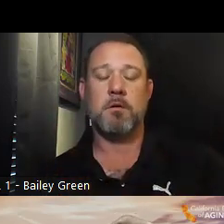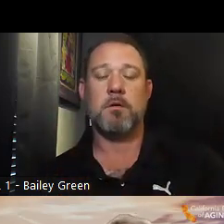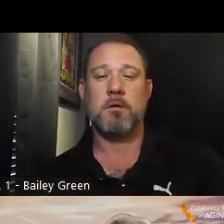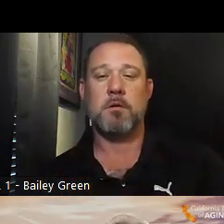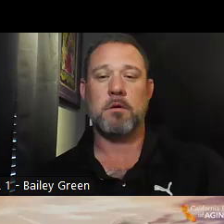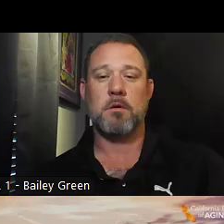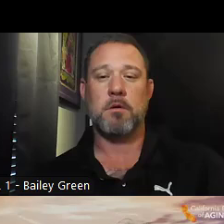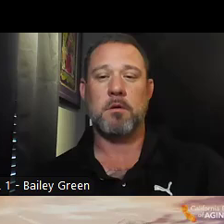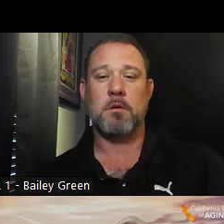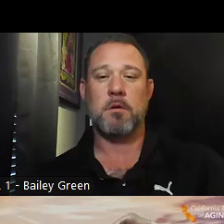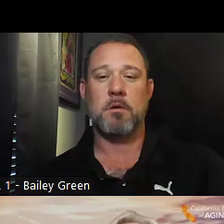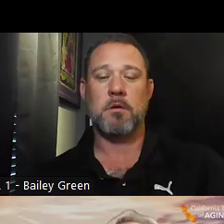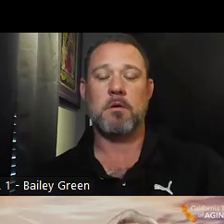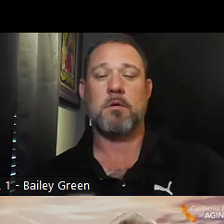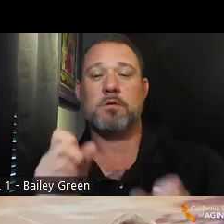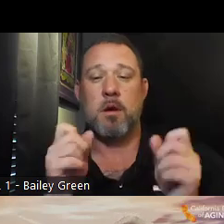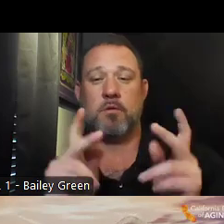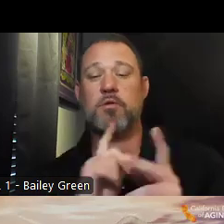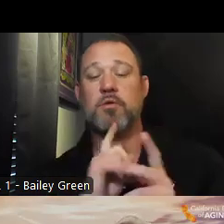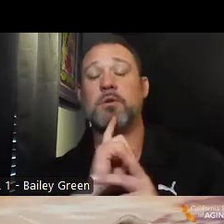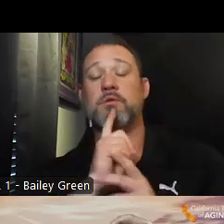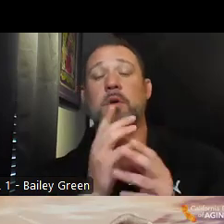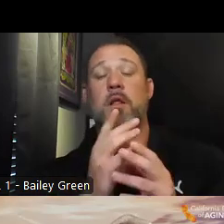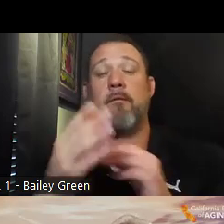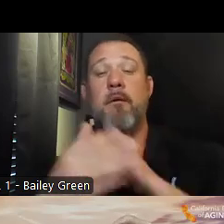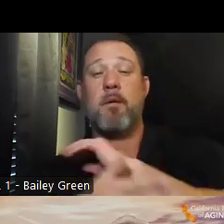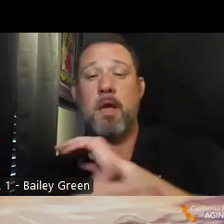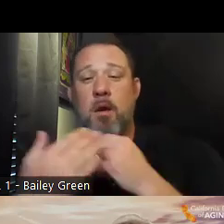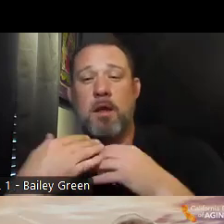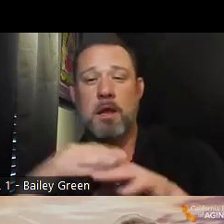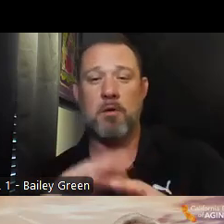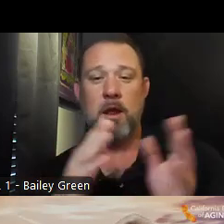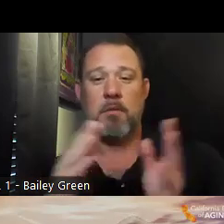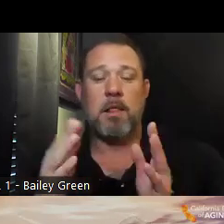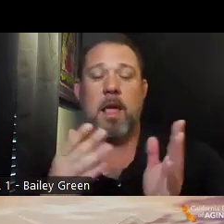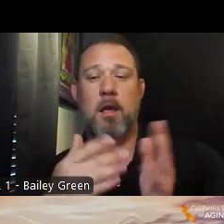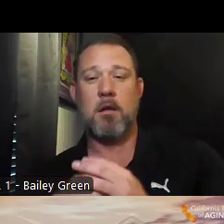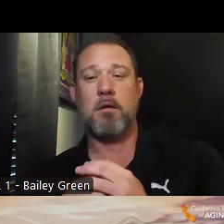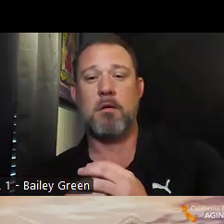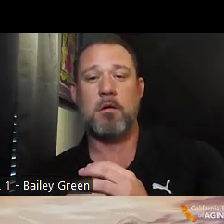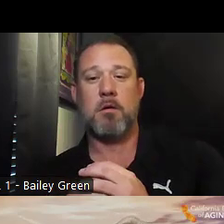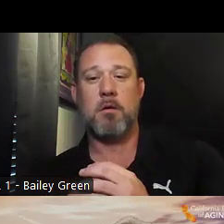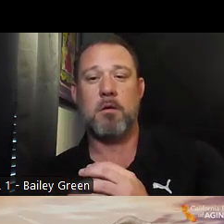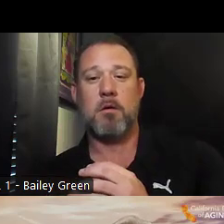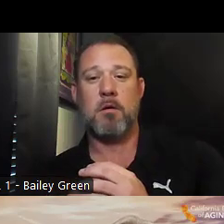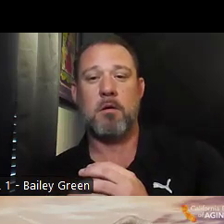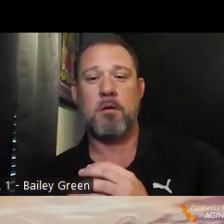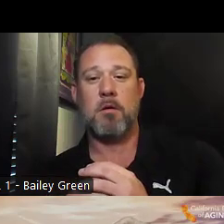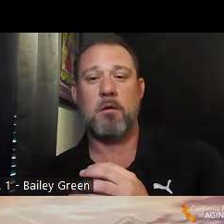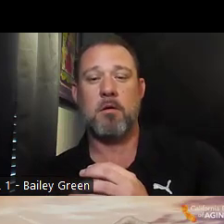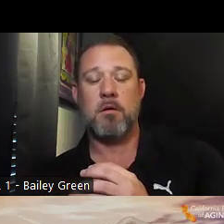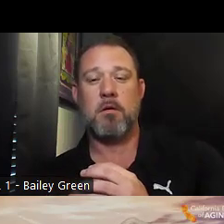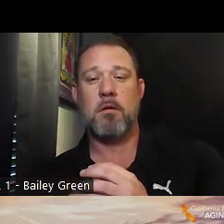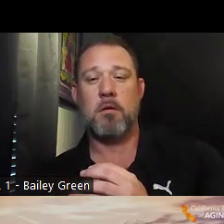level. And those opportunities really come through the county integrated planning process and the County